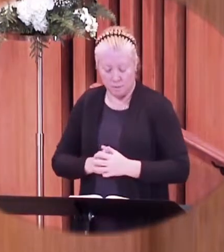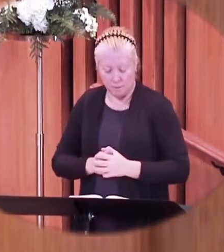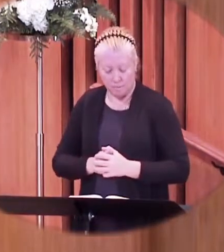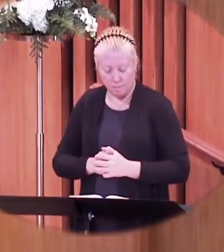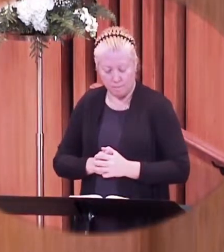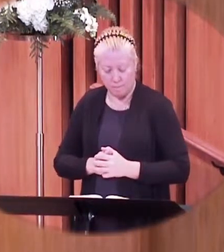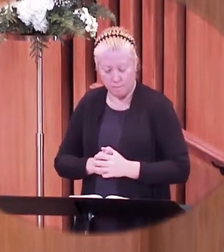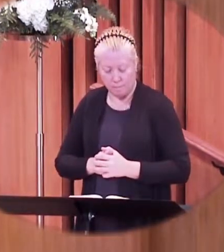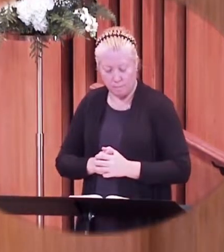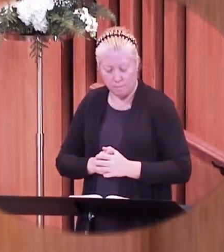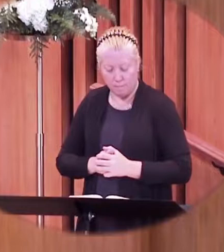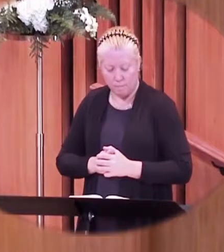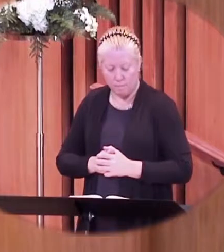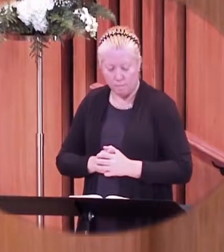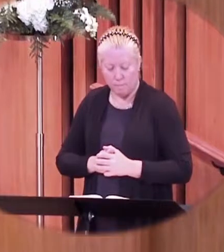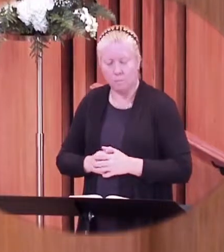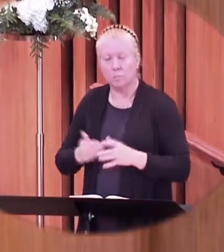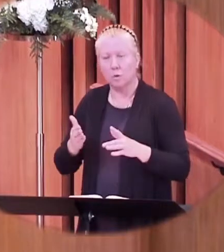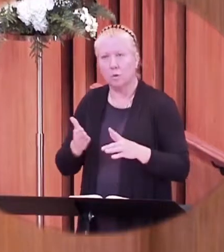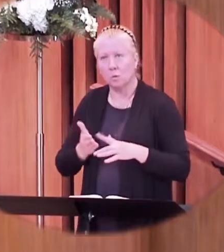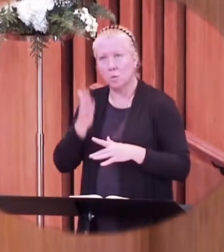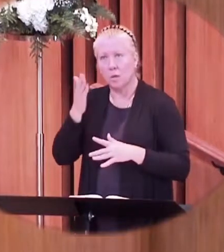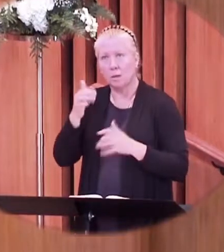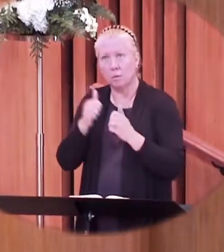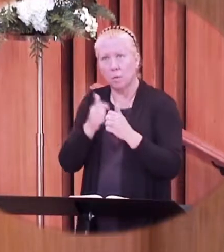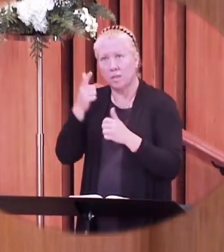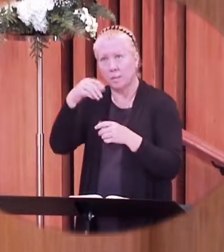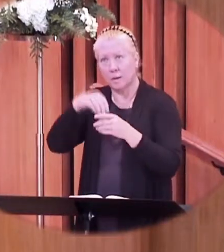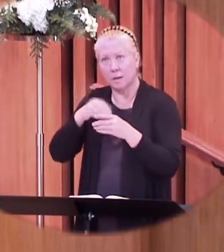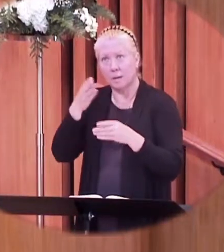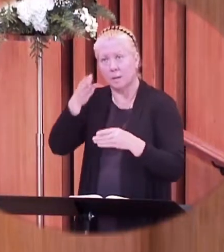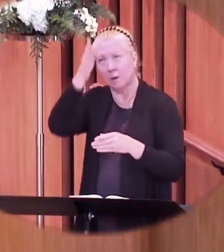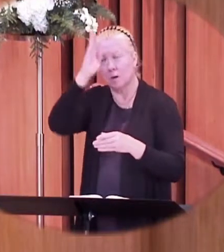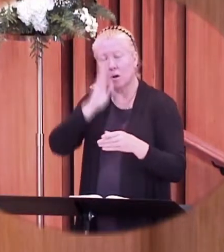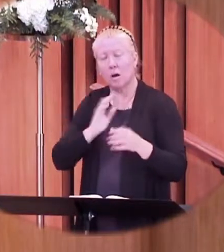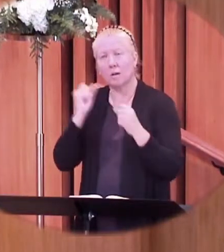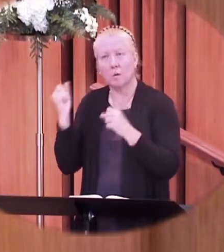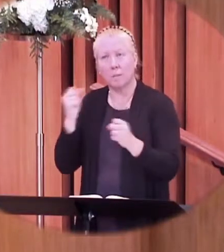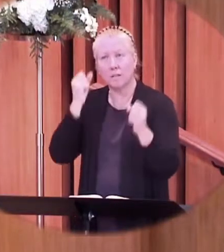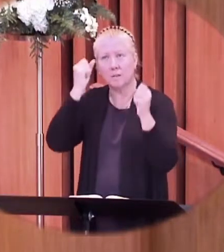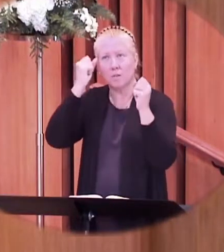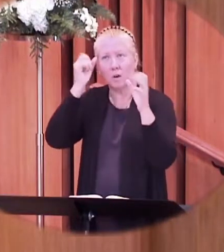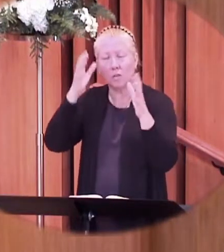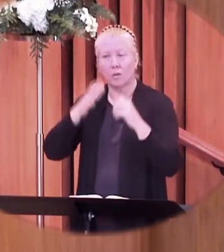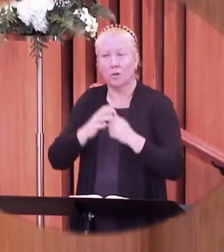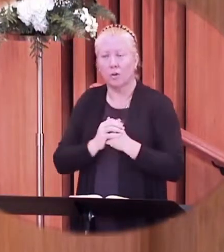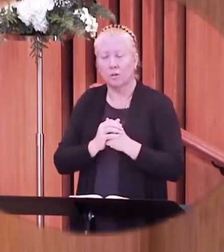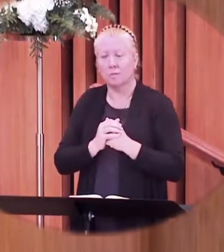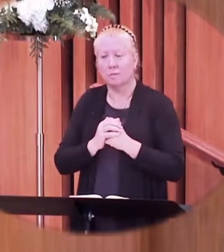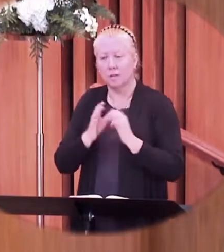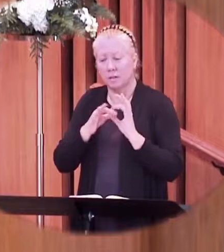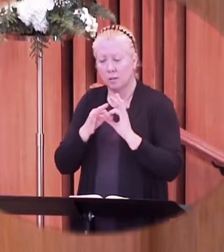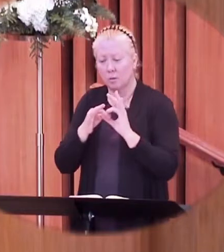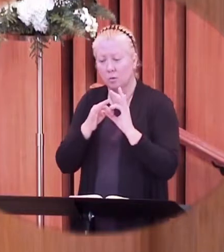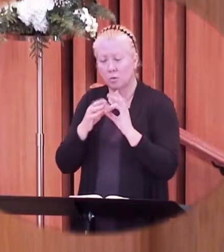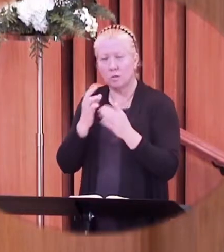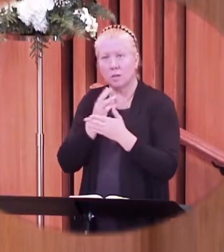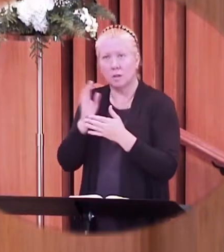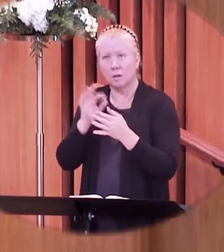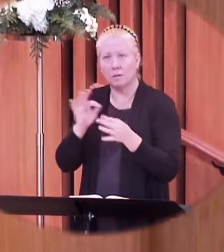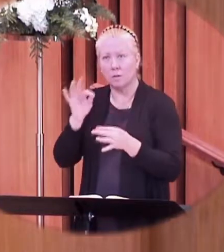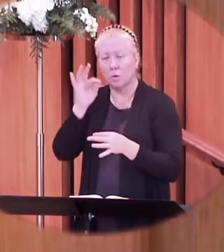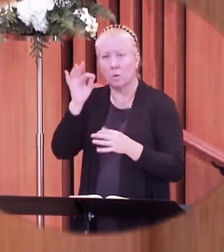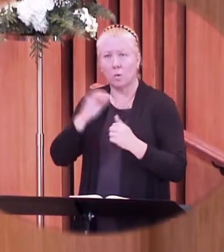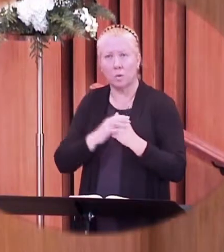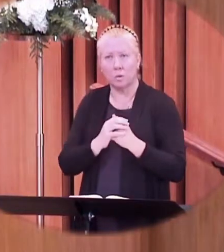Through him and with him and in him, O God, almighty Father, in the